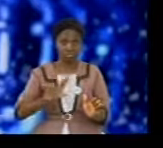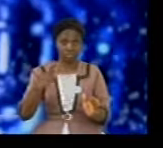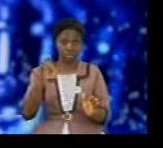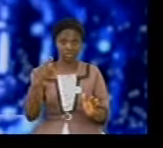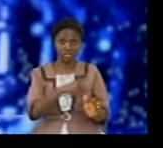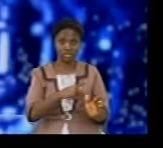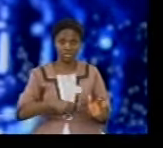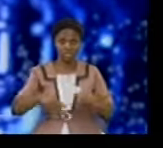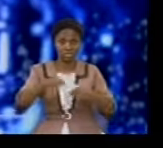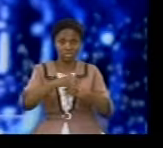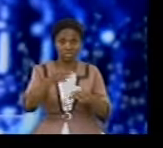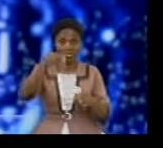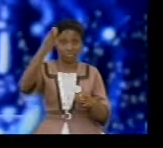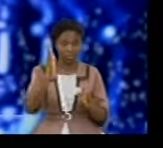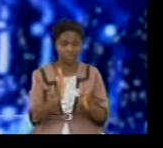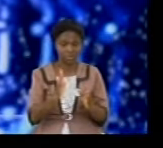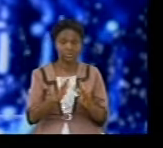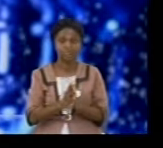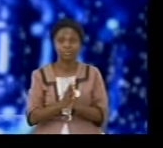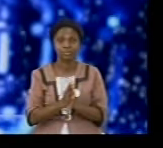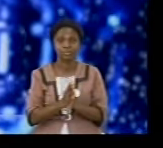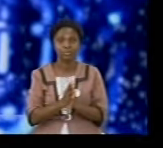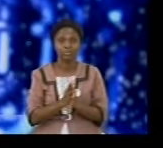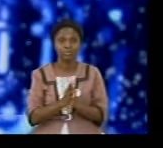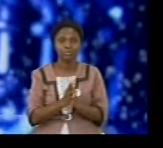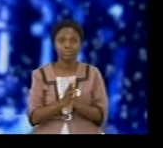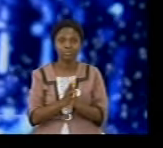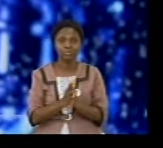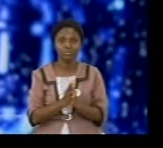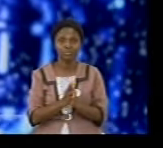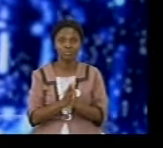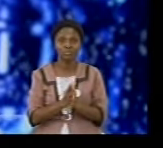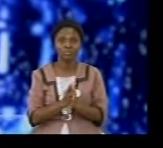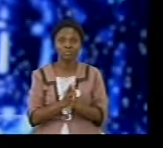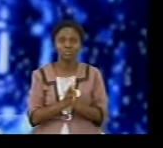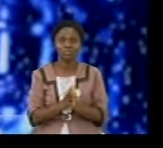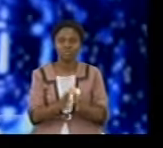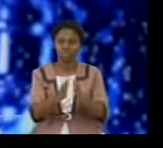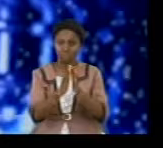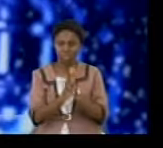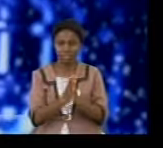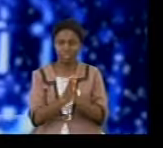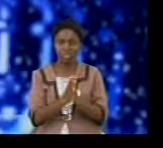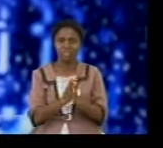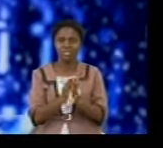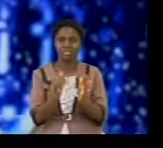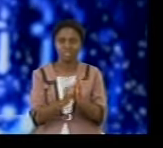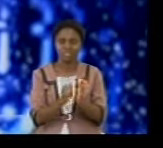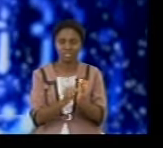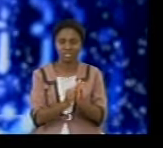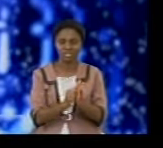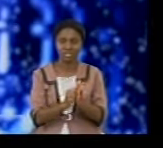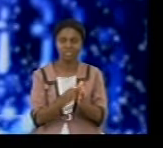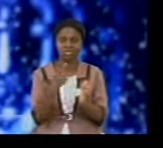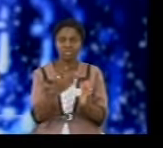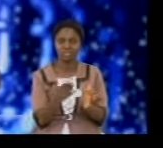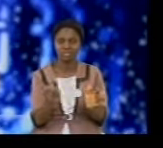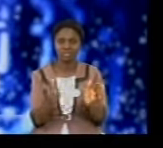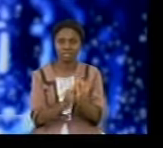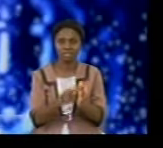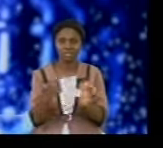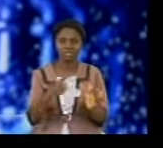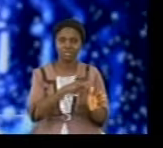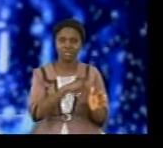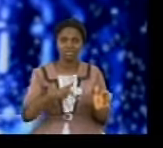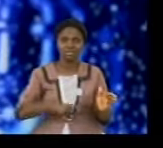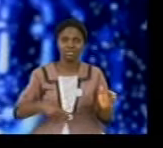that are waiting, that kingdom citizens are presently enjoying, and they will still enjoy in eternity, and that are waiting